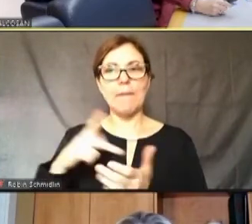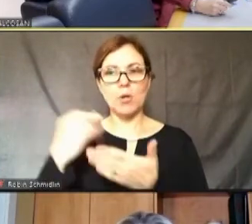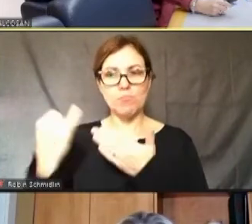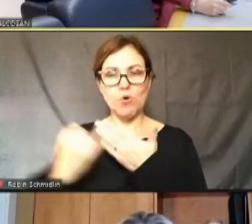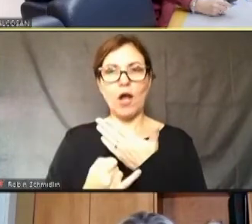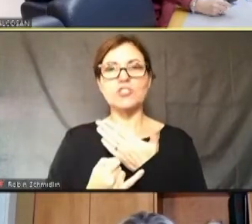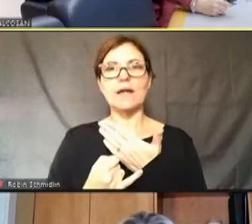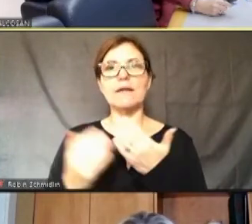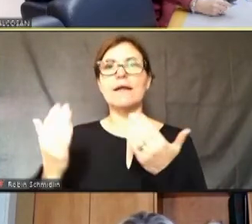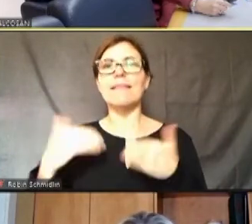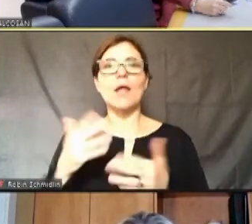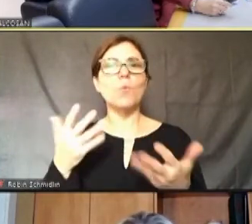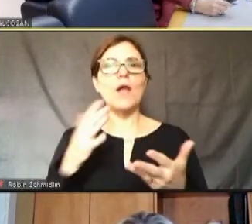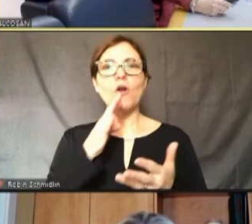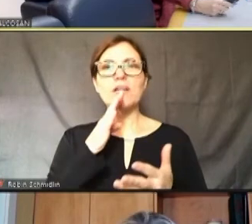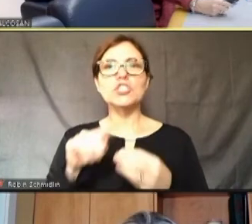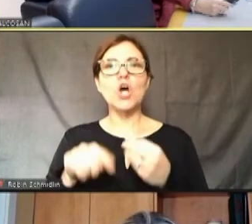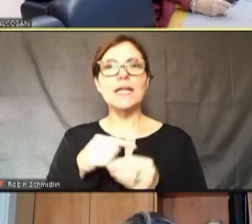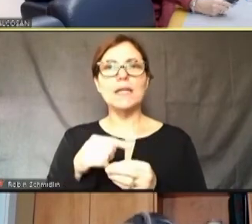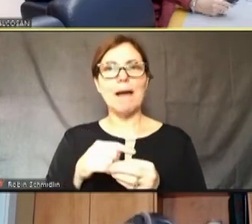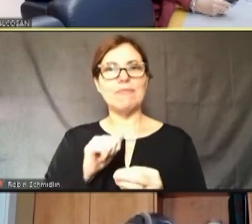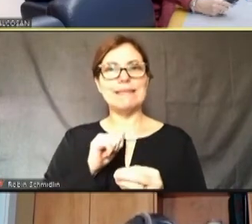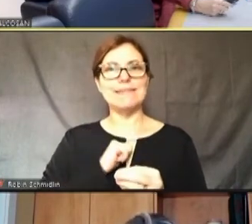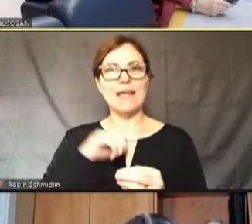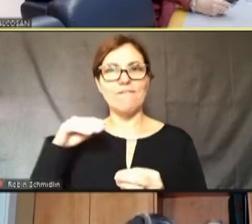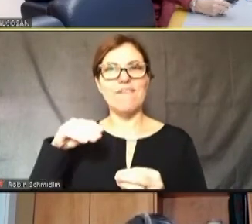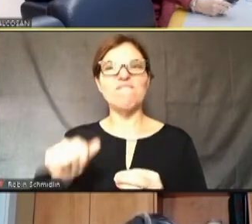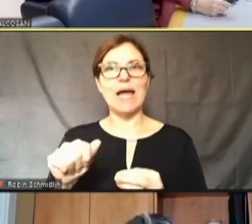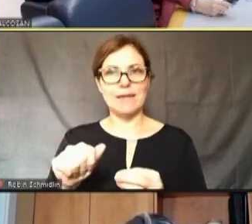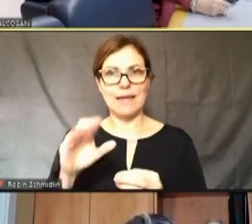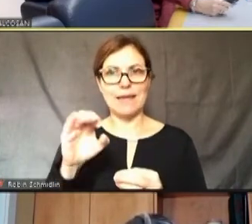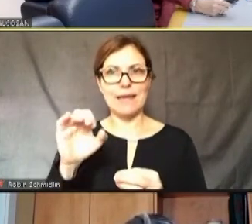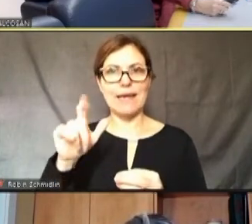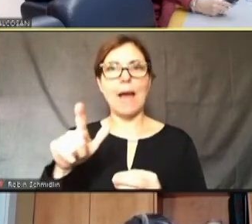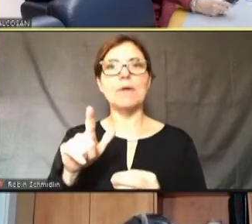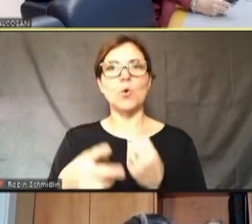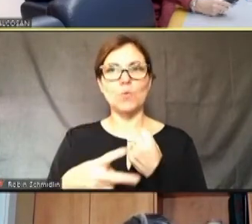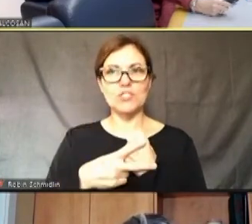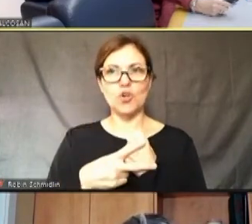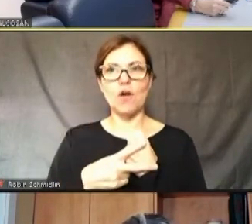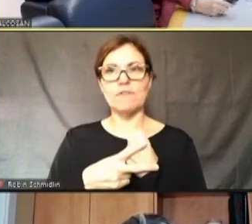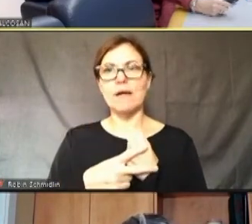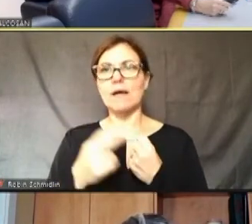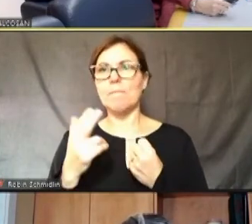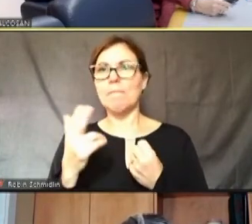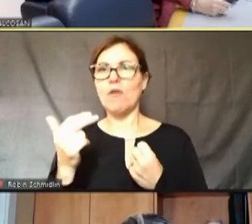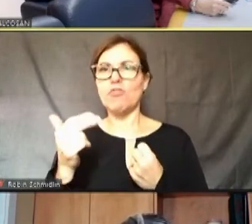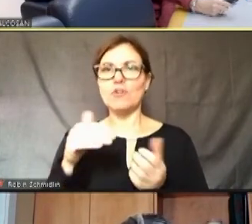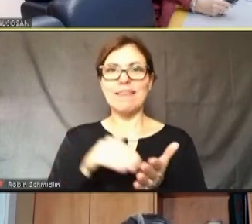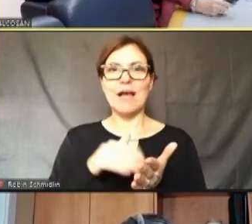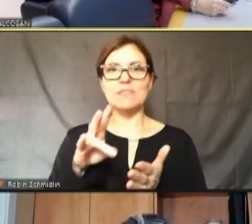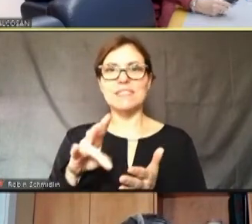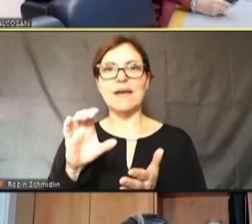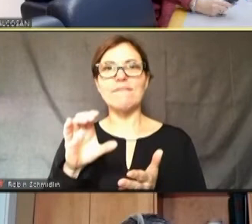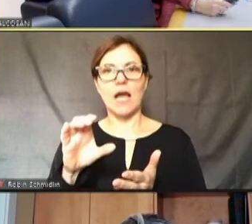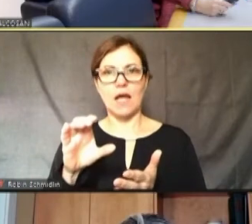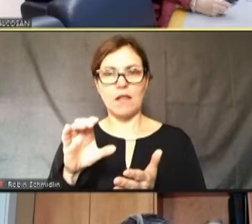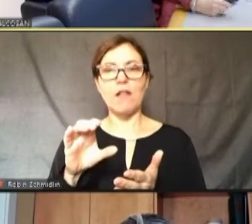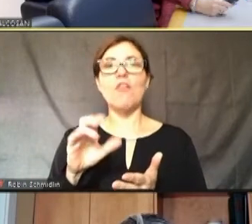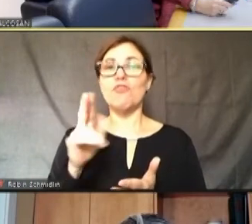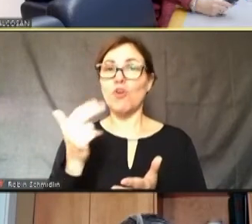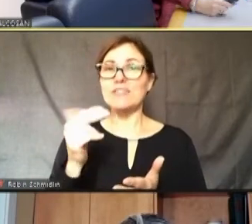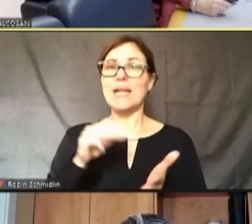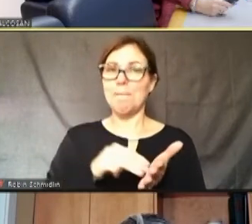talked about the self-funding of the capital reserves of the $13.7 million, which brings us to a total cash requirement of